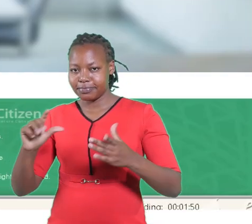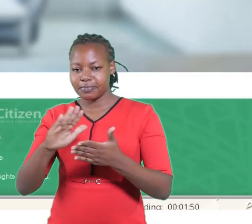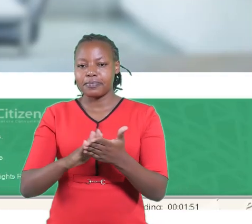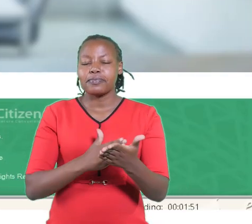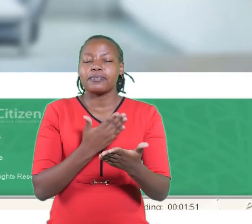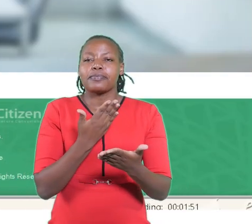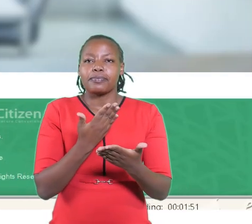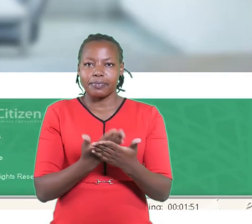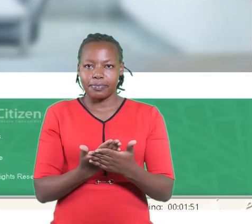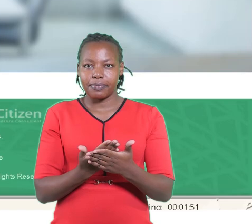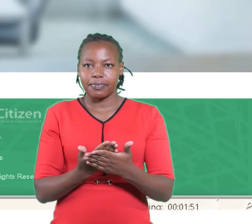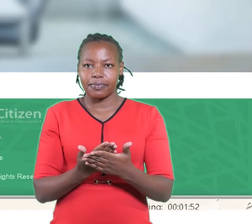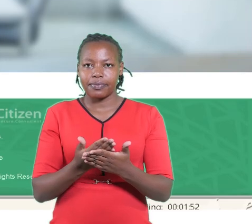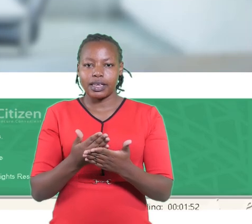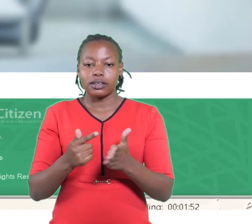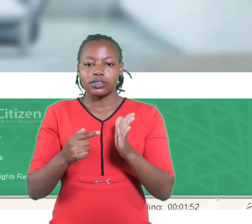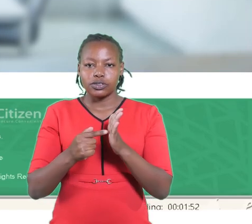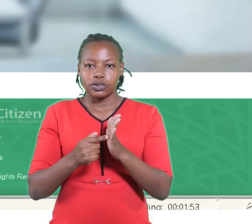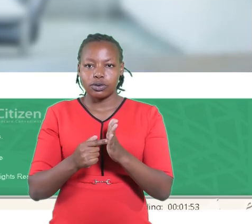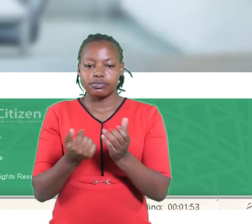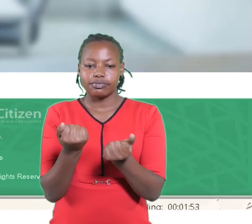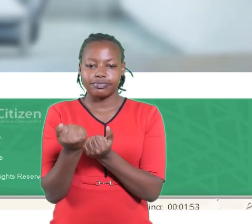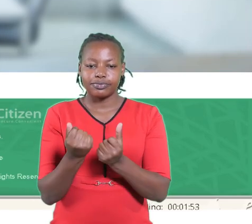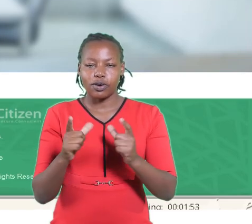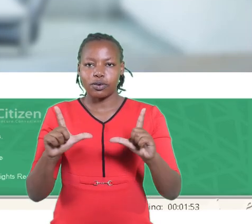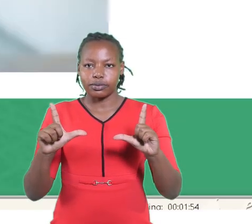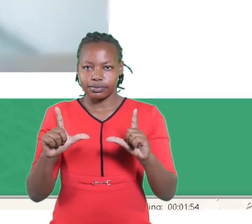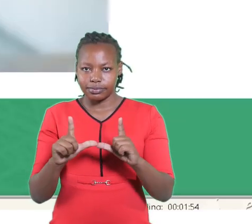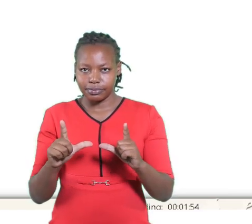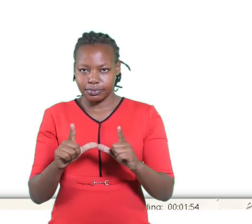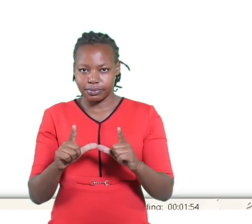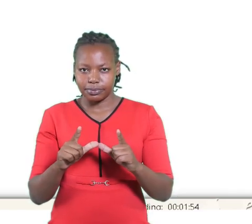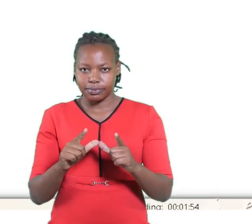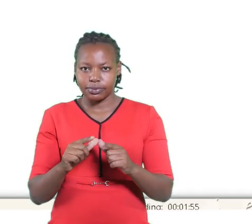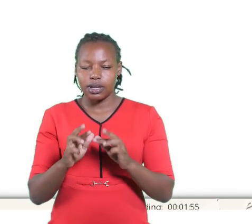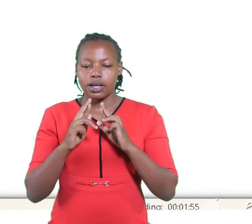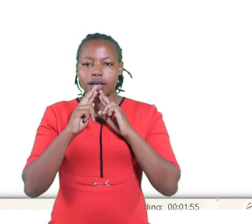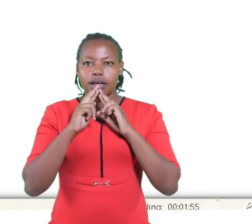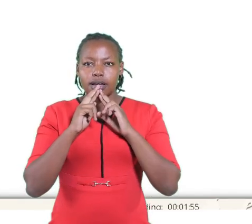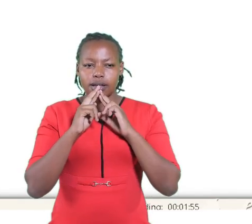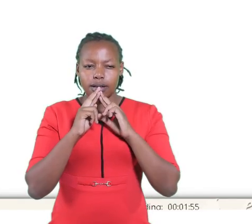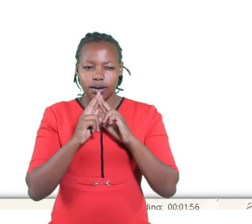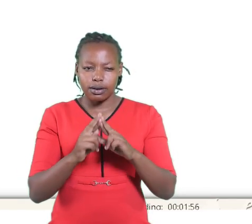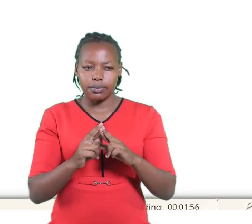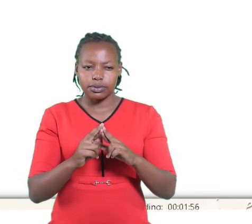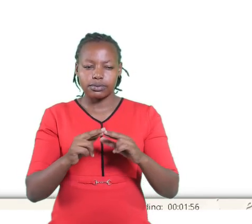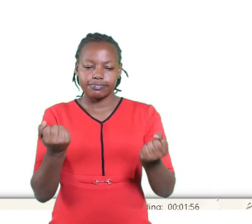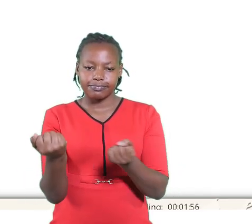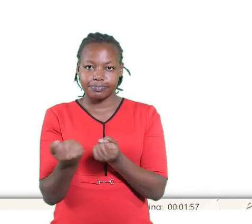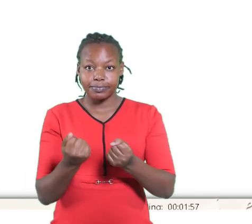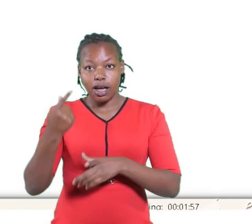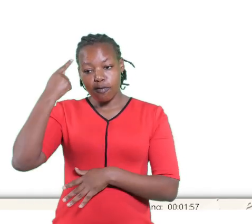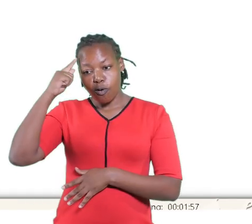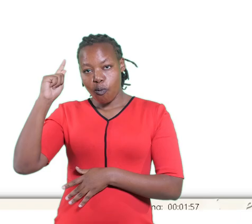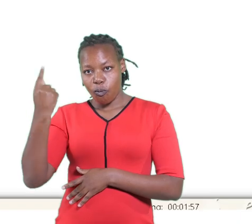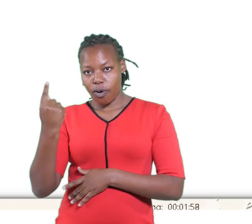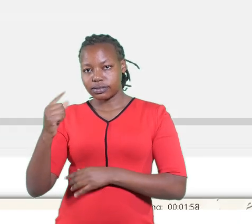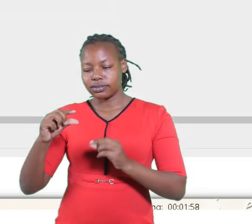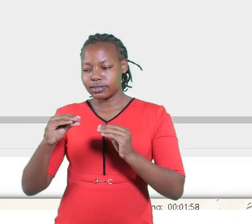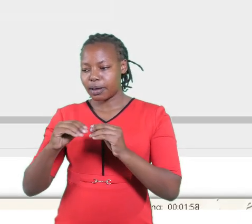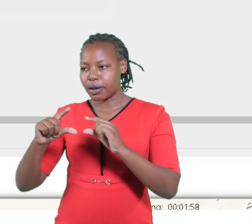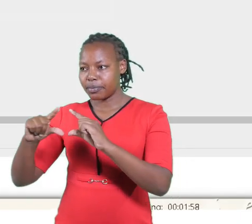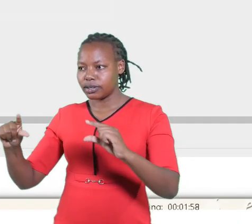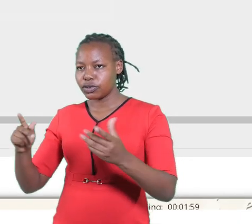of 1,150 shillings, while a pair will cost 2,050 shillings. The duration